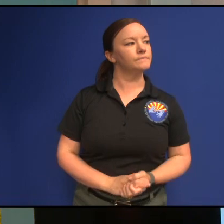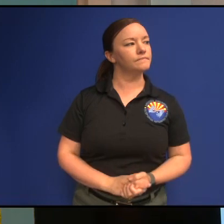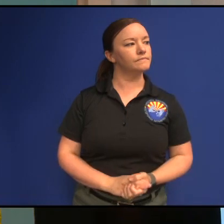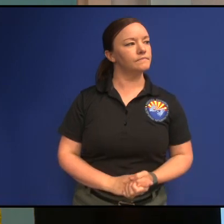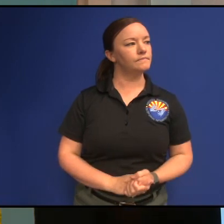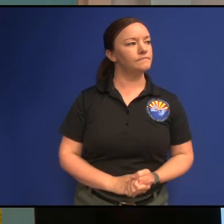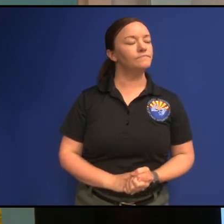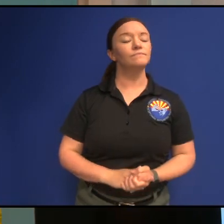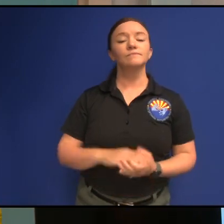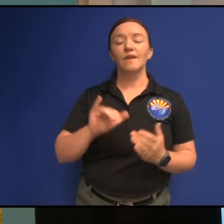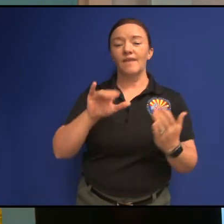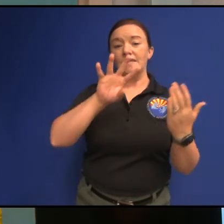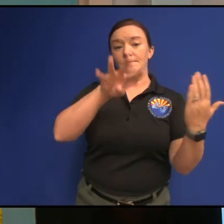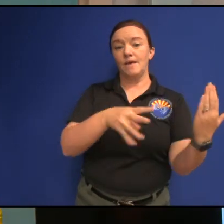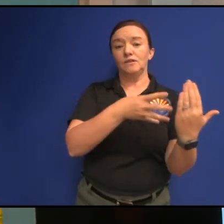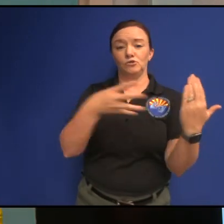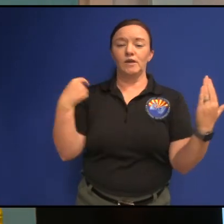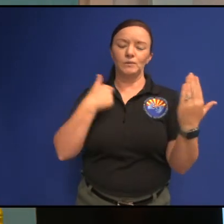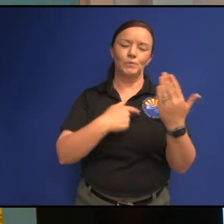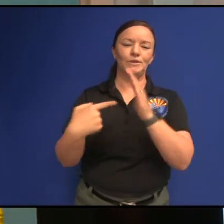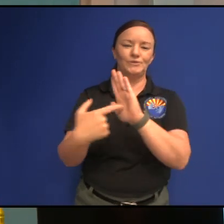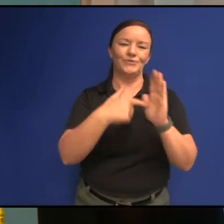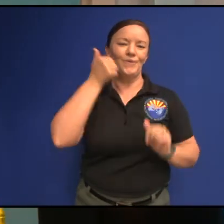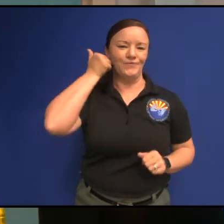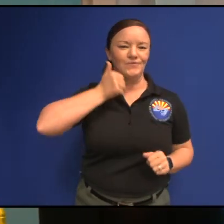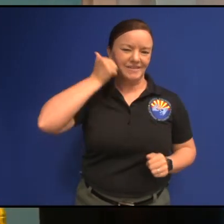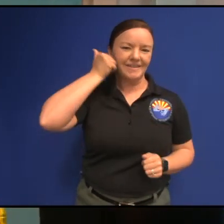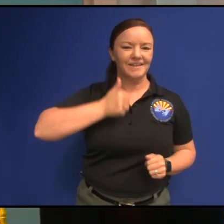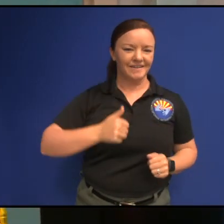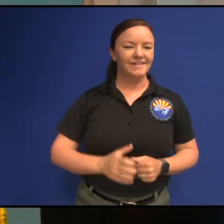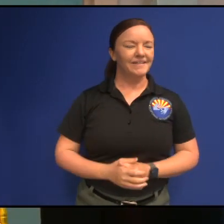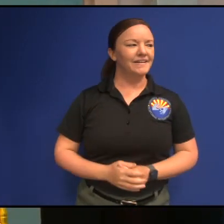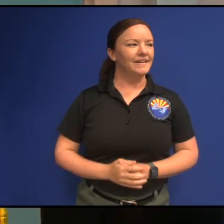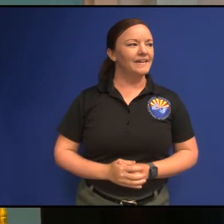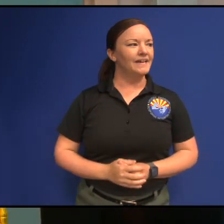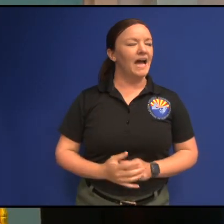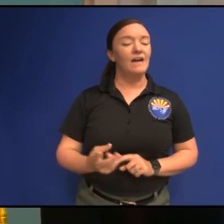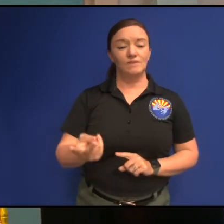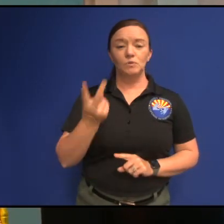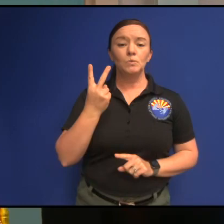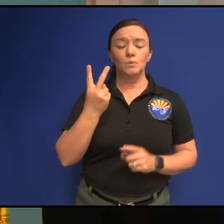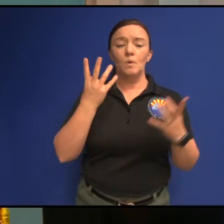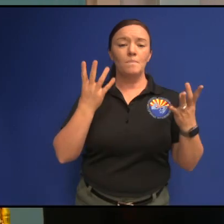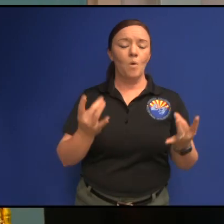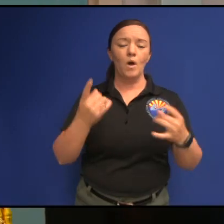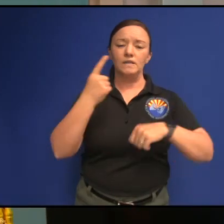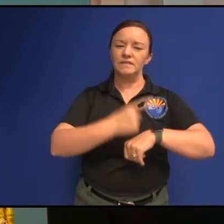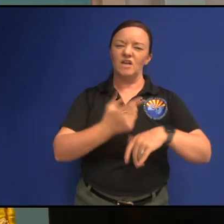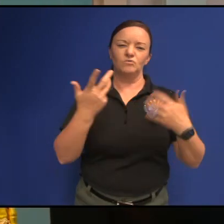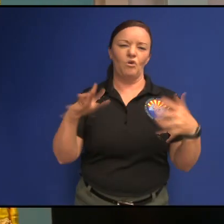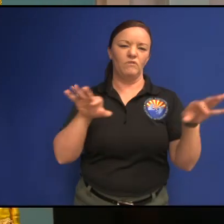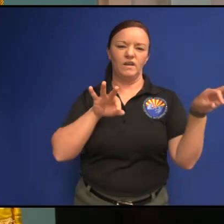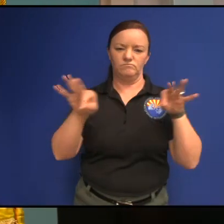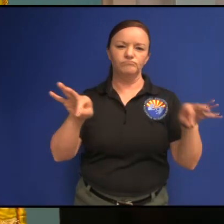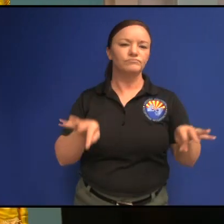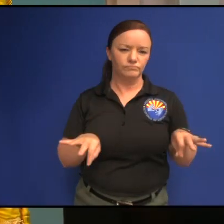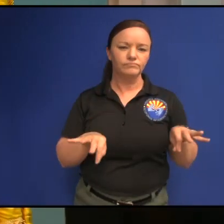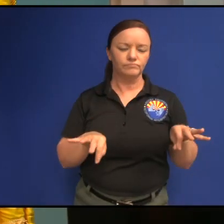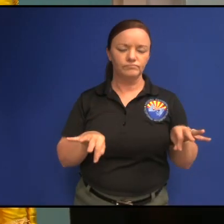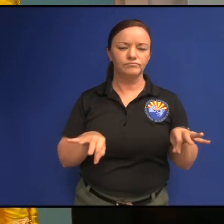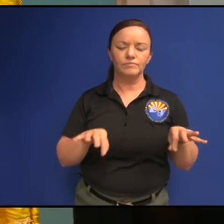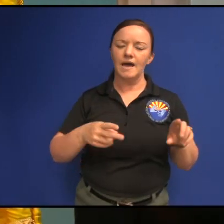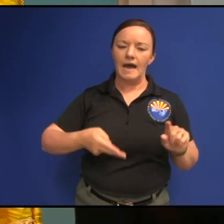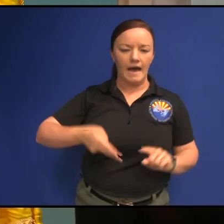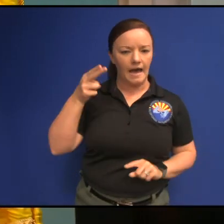So here's our weather matrix that we show you every day. And here's our 2 moist days. We've already spoken to these days quite a bit. Really